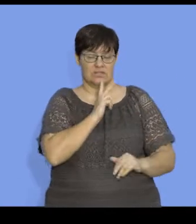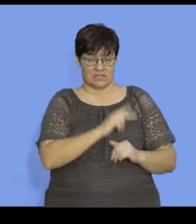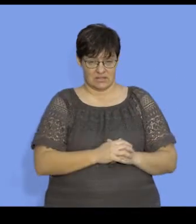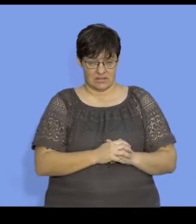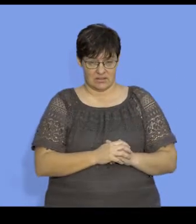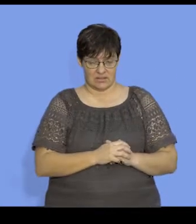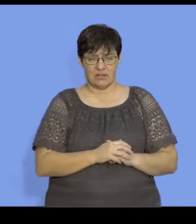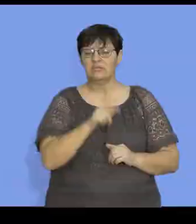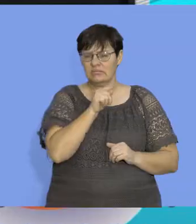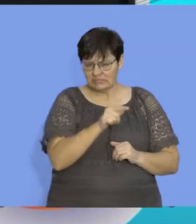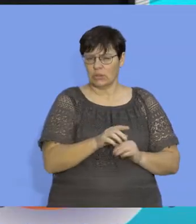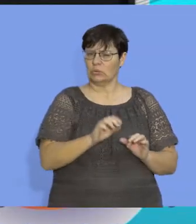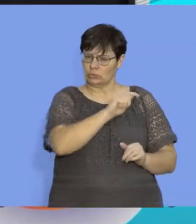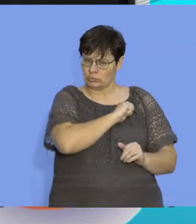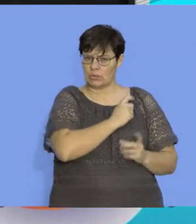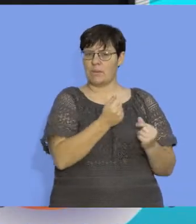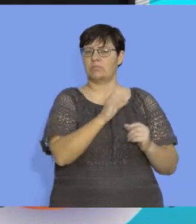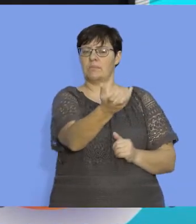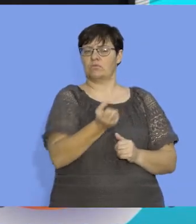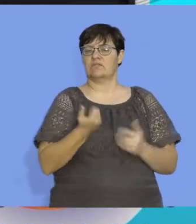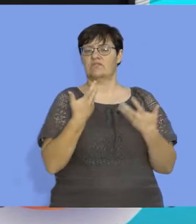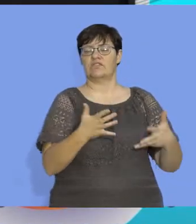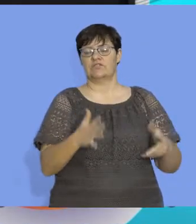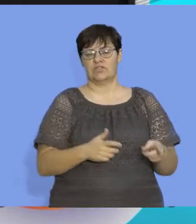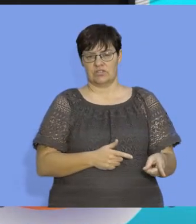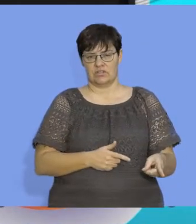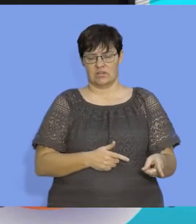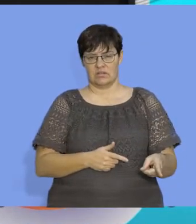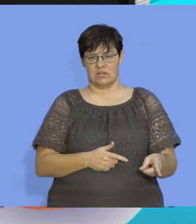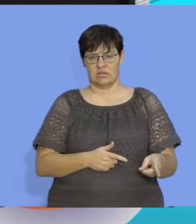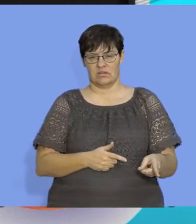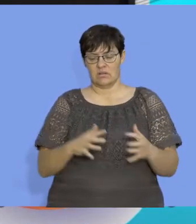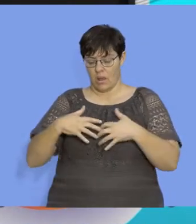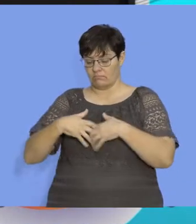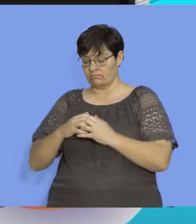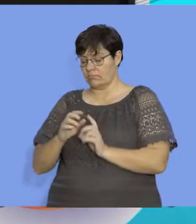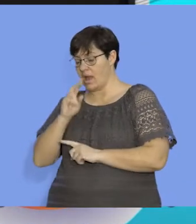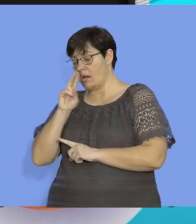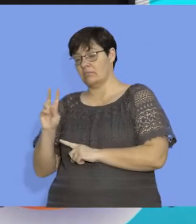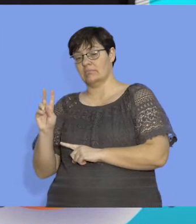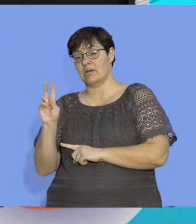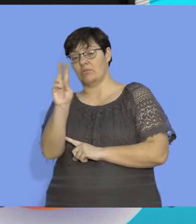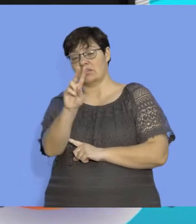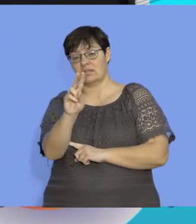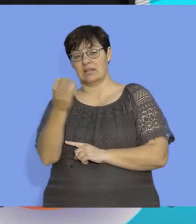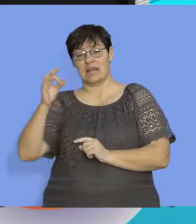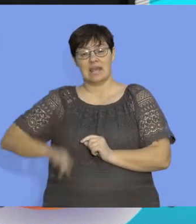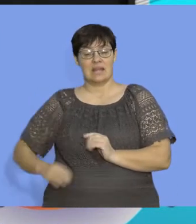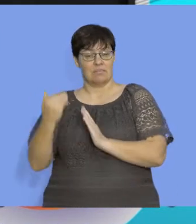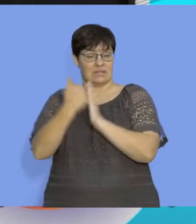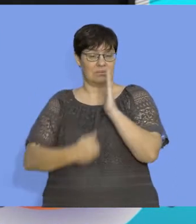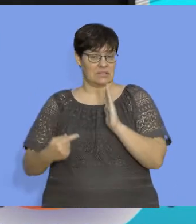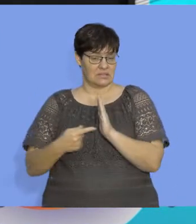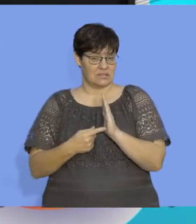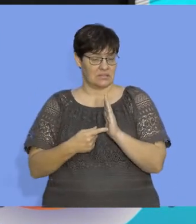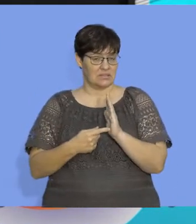received. When you're drawing up your projected income statement, remember what we said. We're talking about